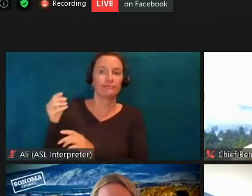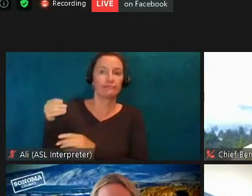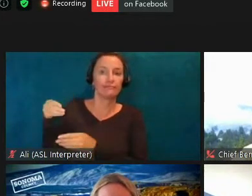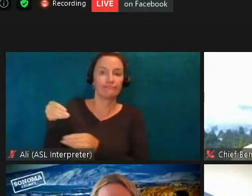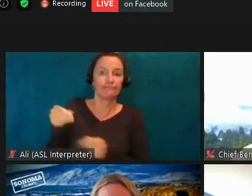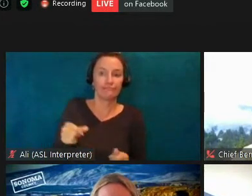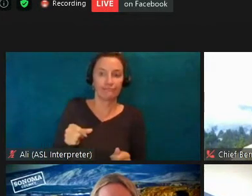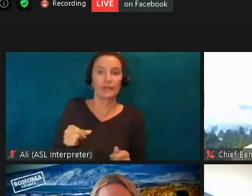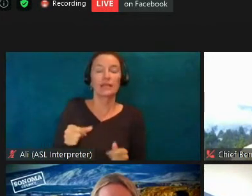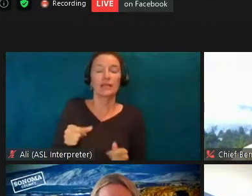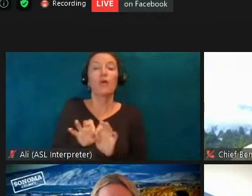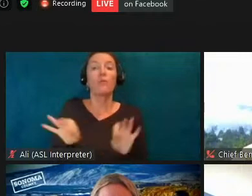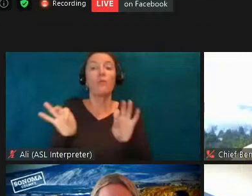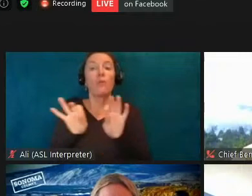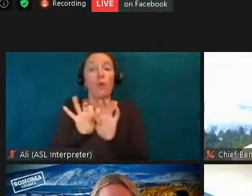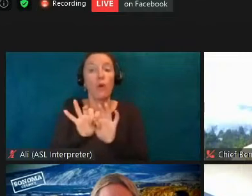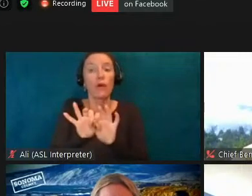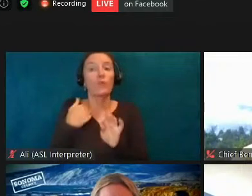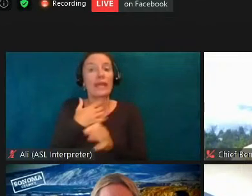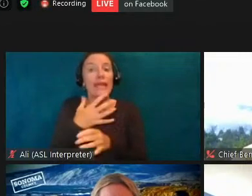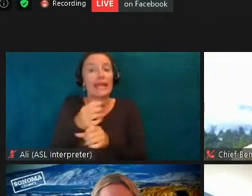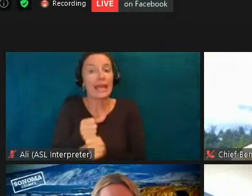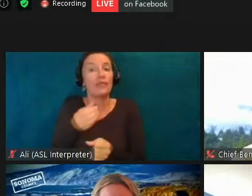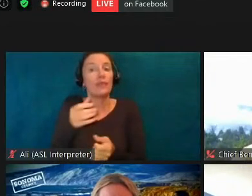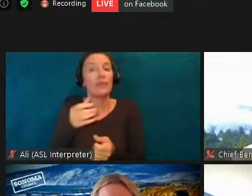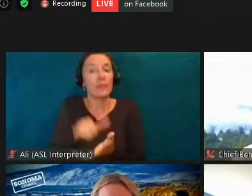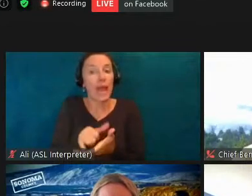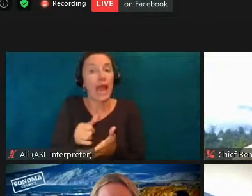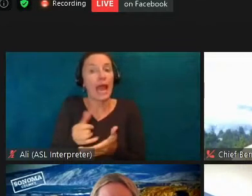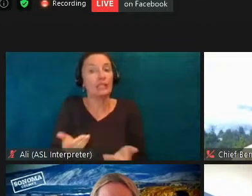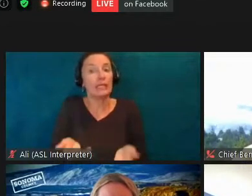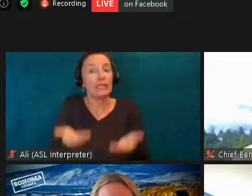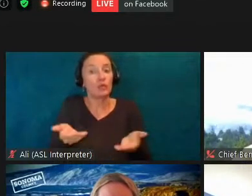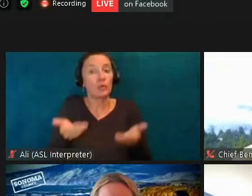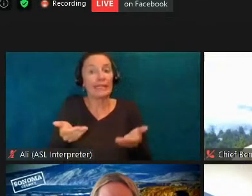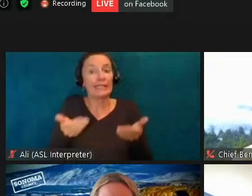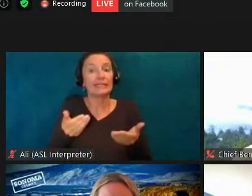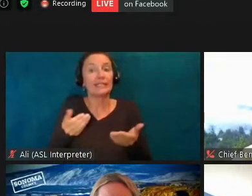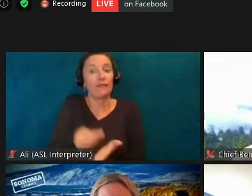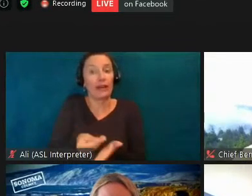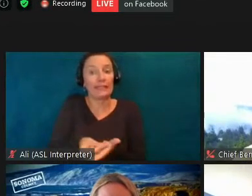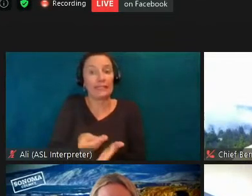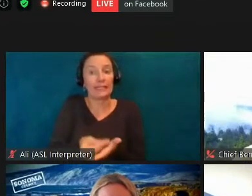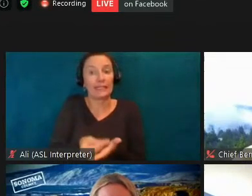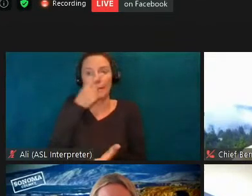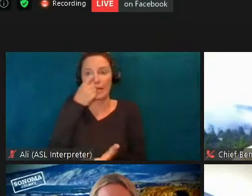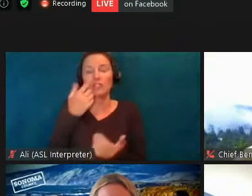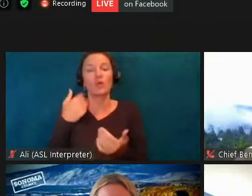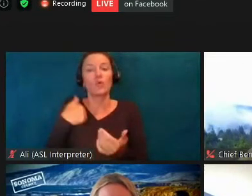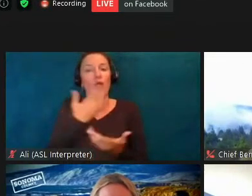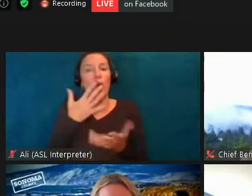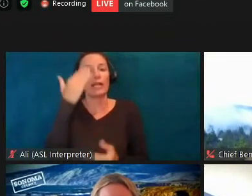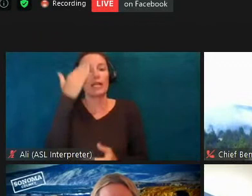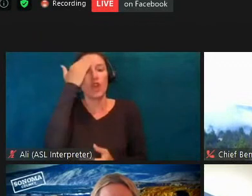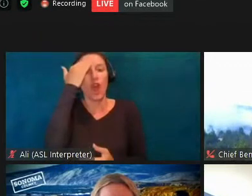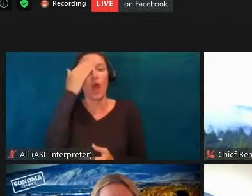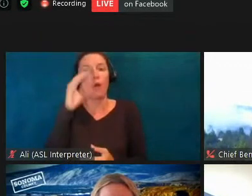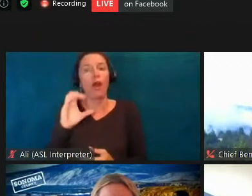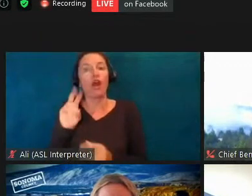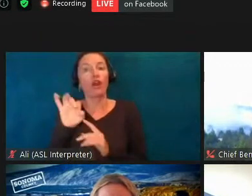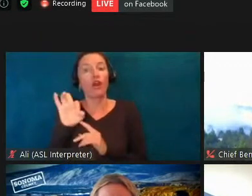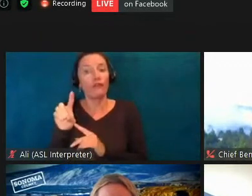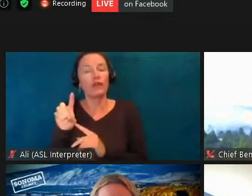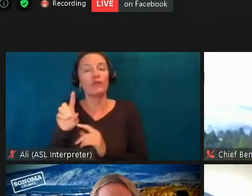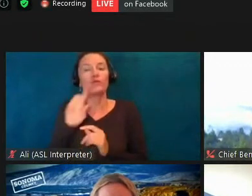enhanced funding. As everyone I think is painfully aware, COVID has really taken a toll on our state and local